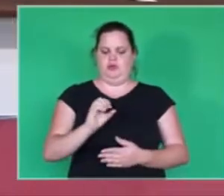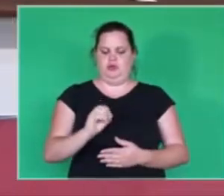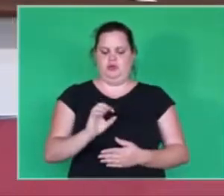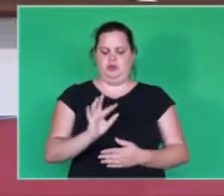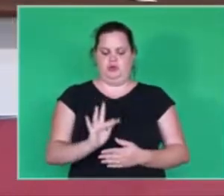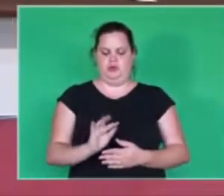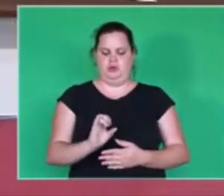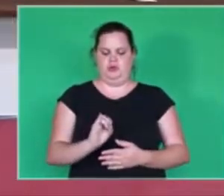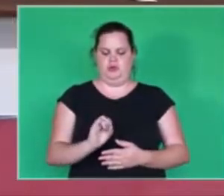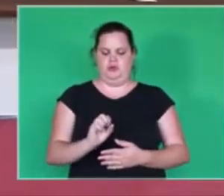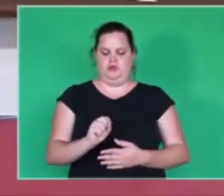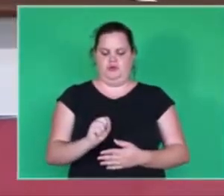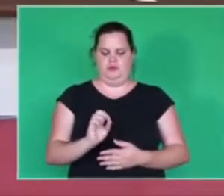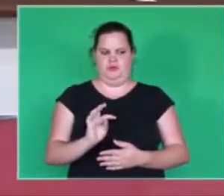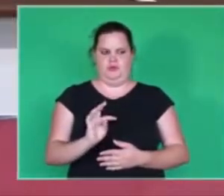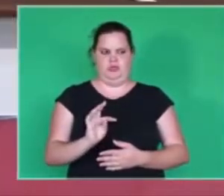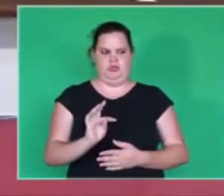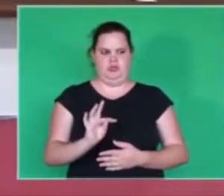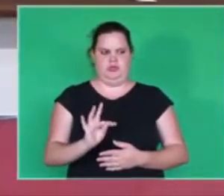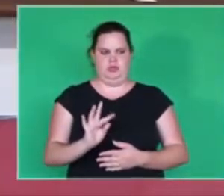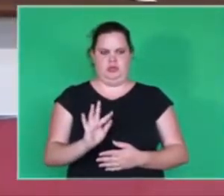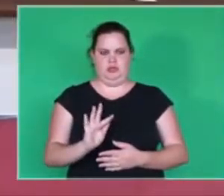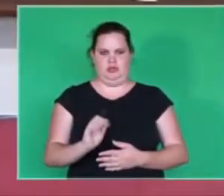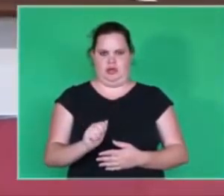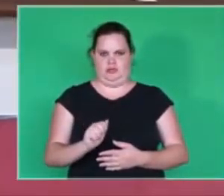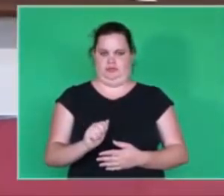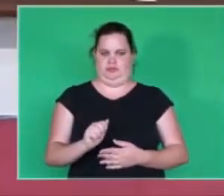were the three great philosophers.